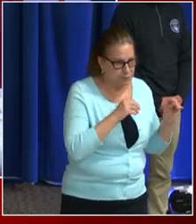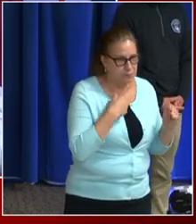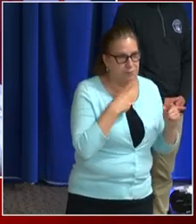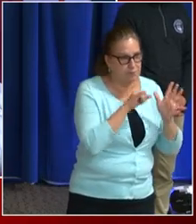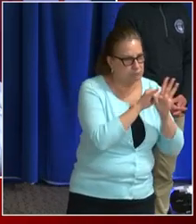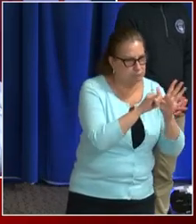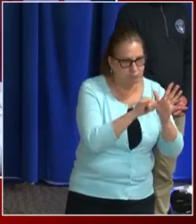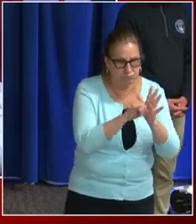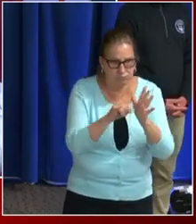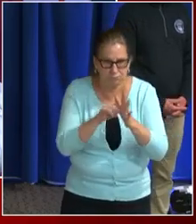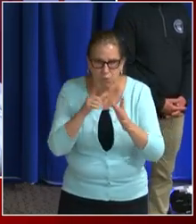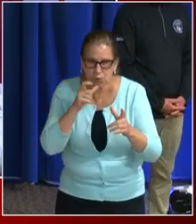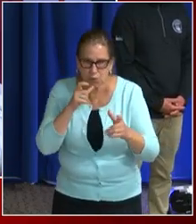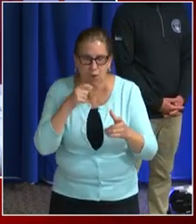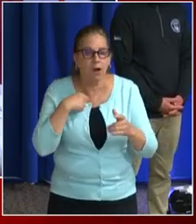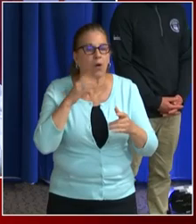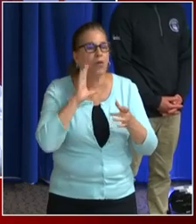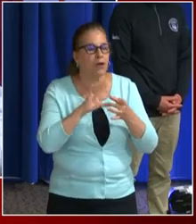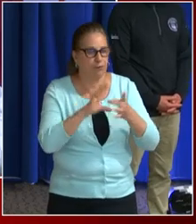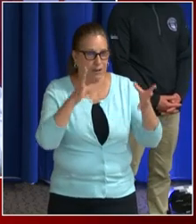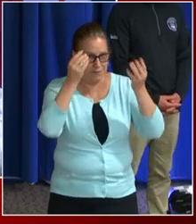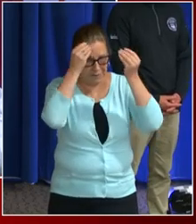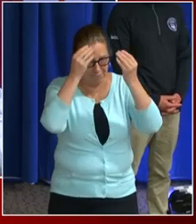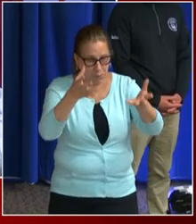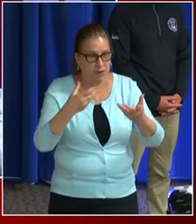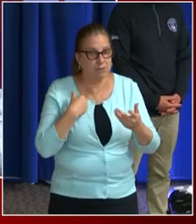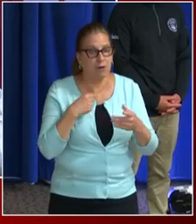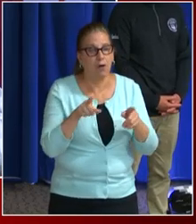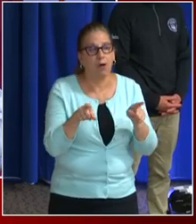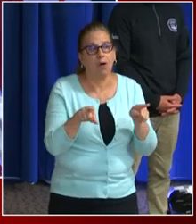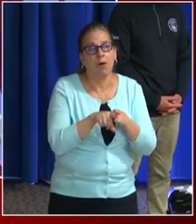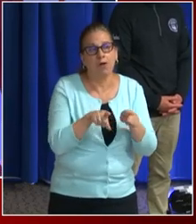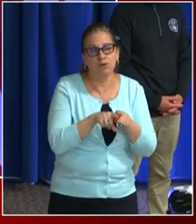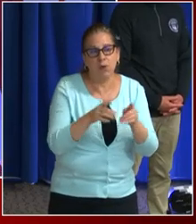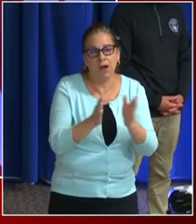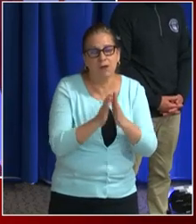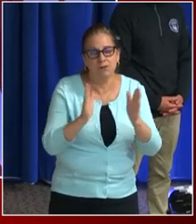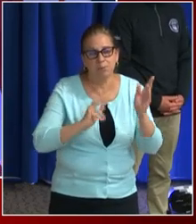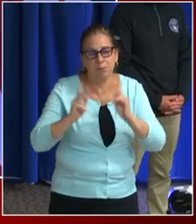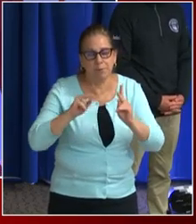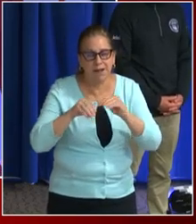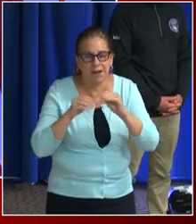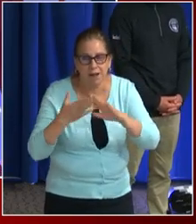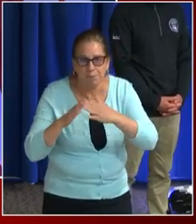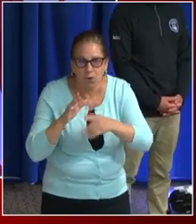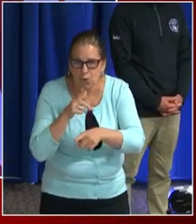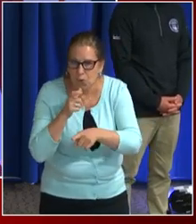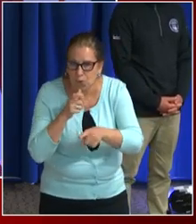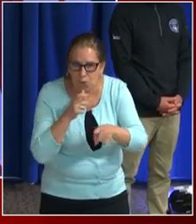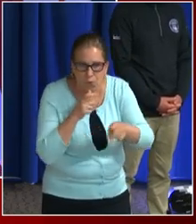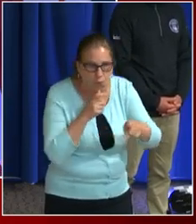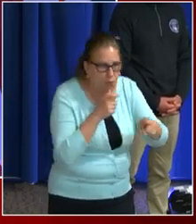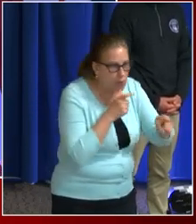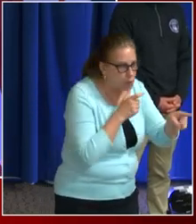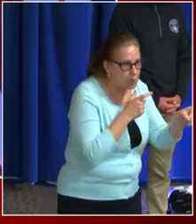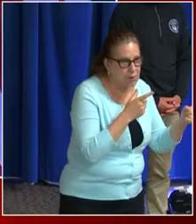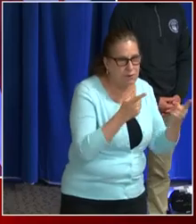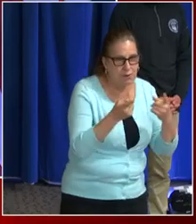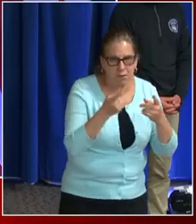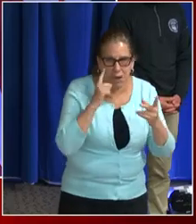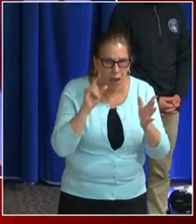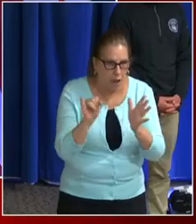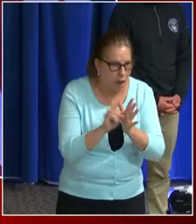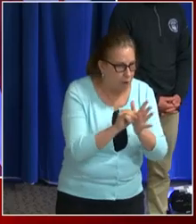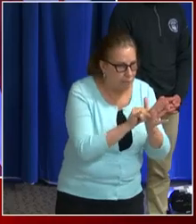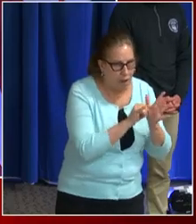community to assist us with identifying those folks so that they can be held accountable. With that being said, we can